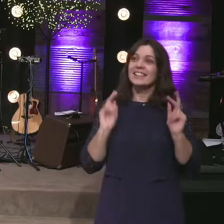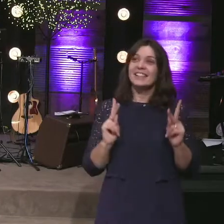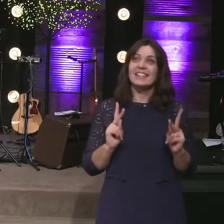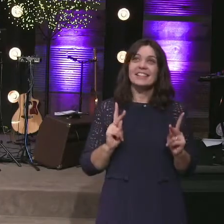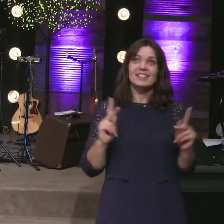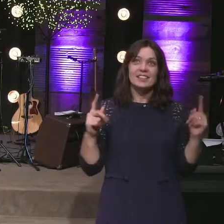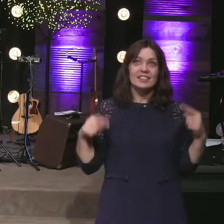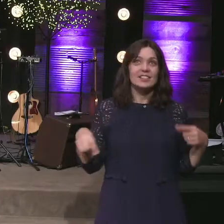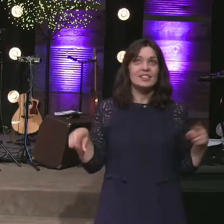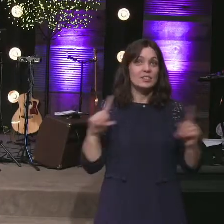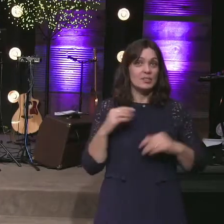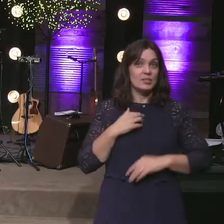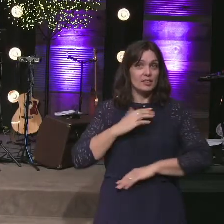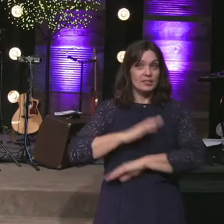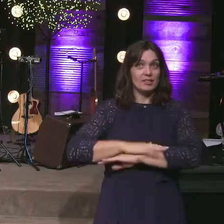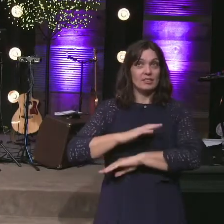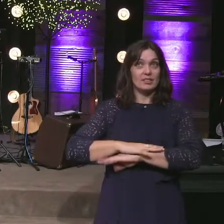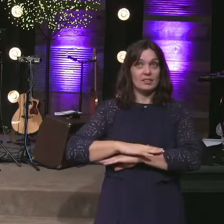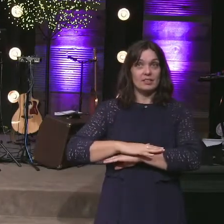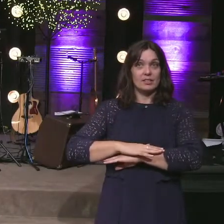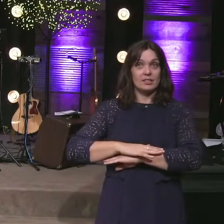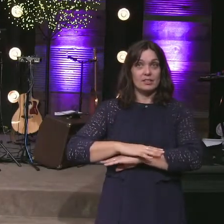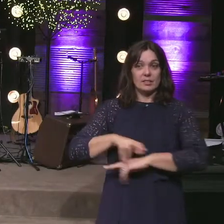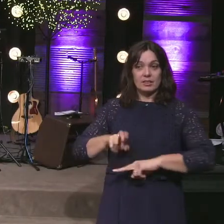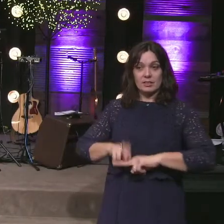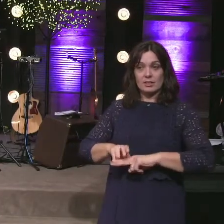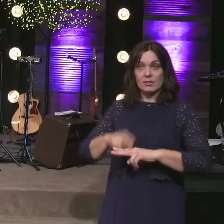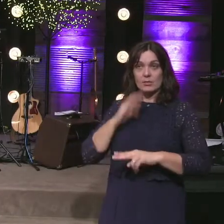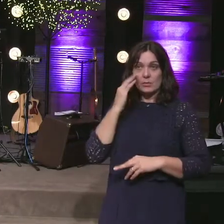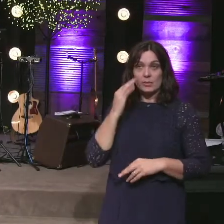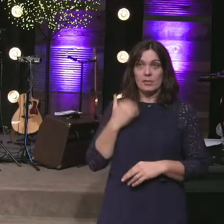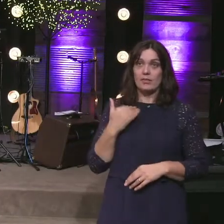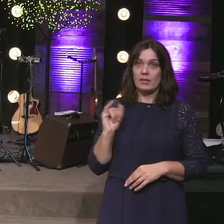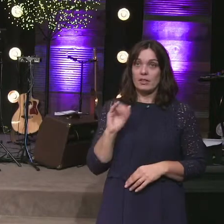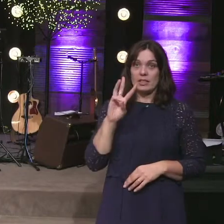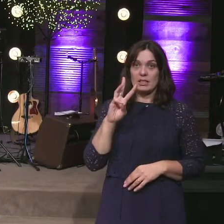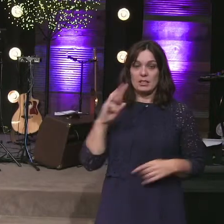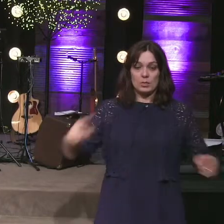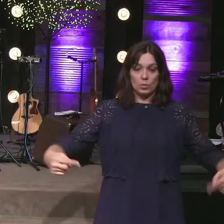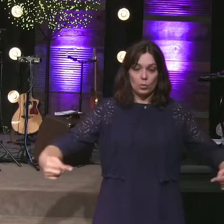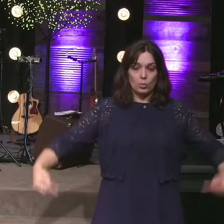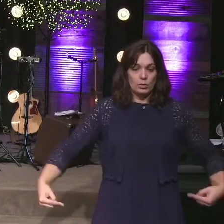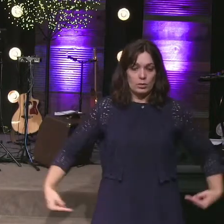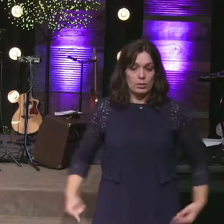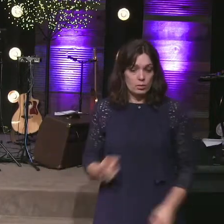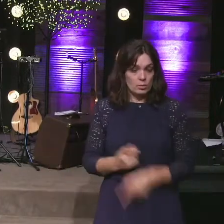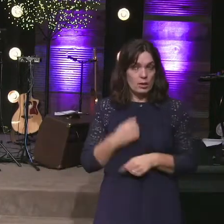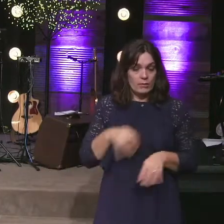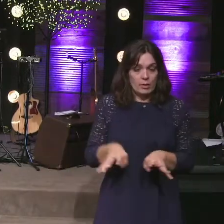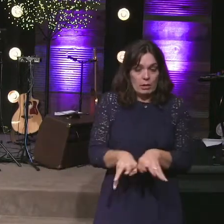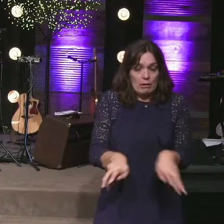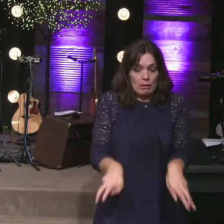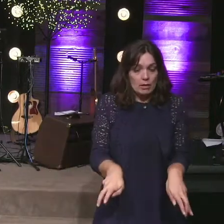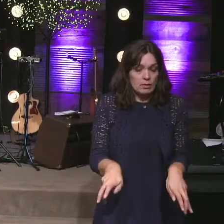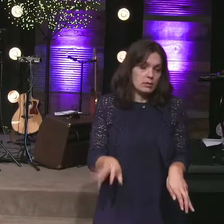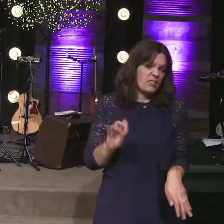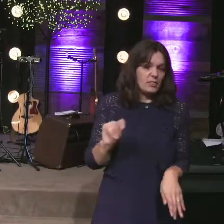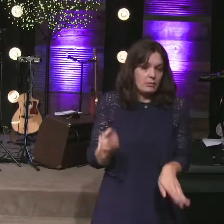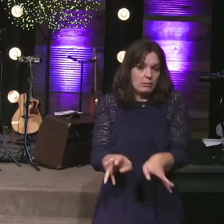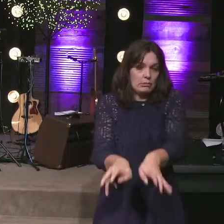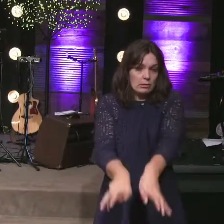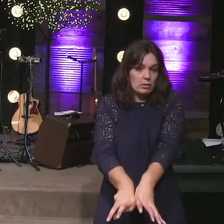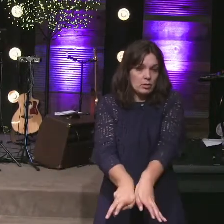have a desk chair at your house, right? It's got like six wheels, legs on it, feet, whatever you want to call them.